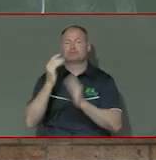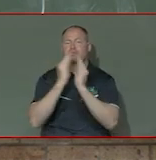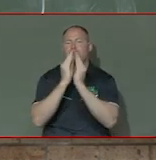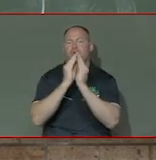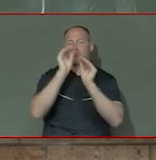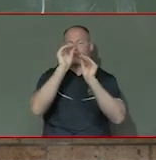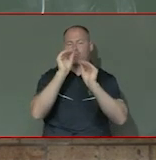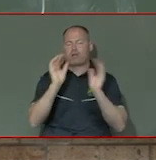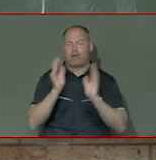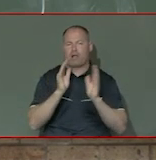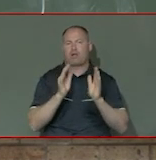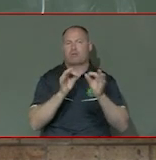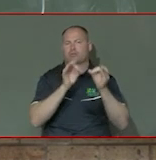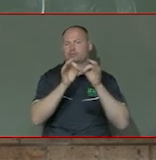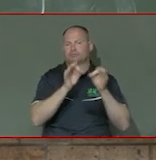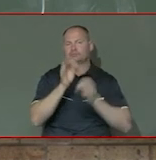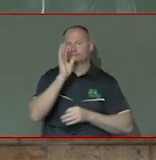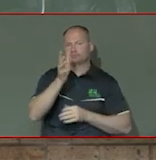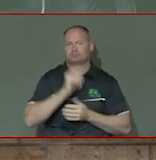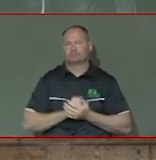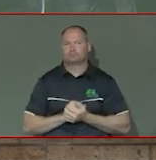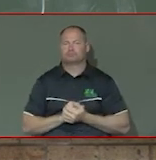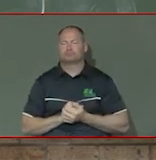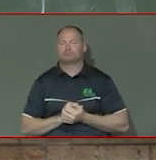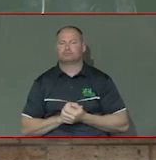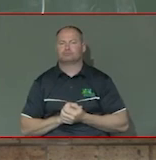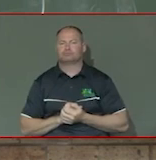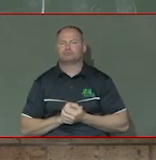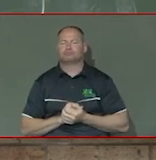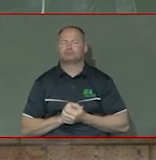allocation. Let's look at the following.